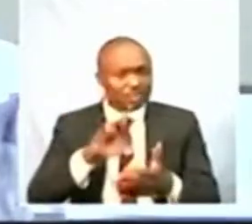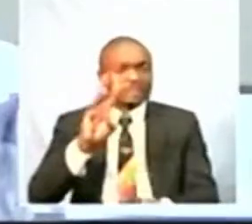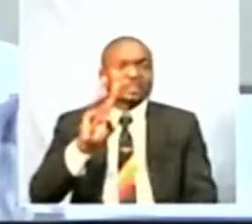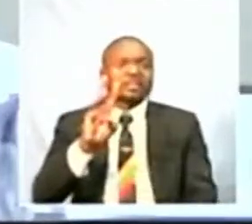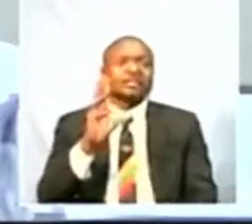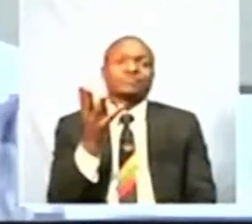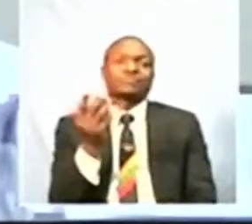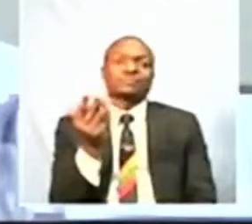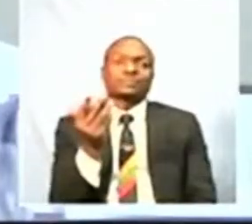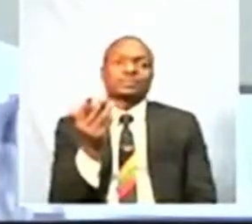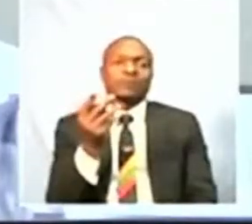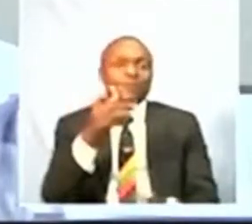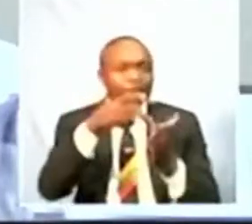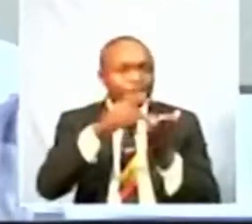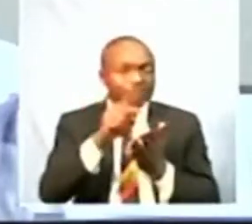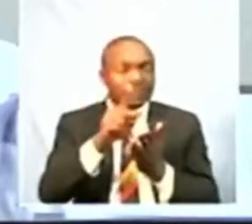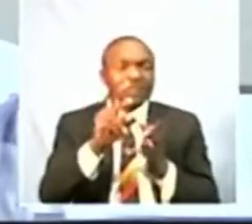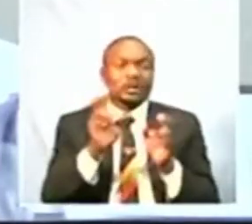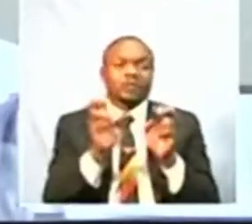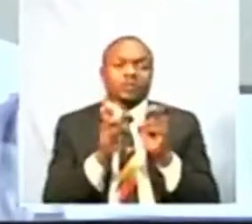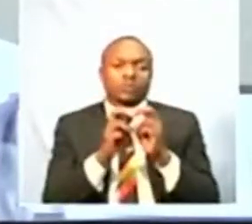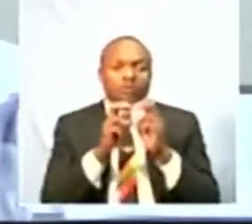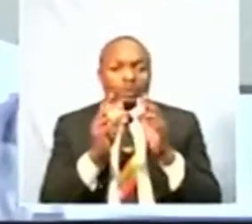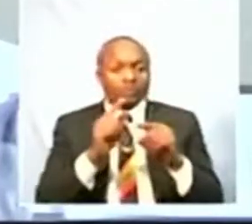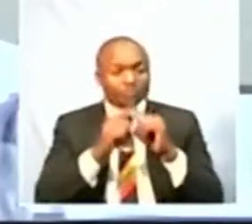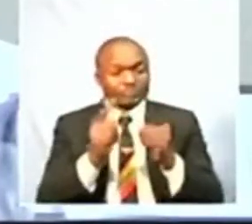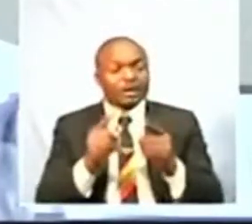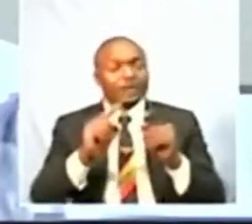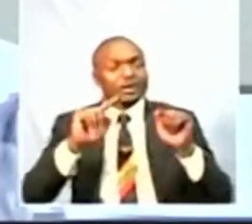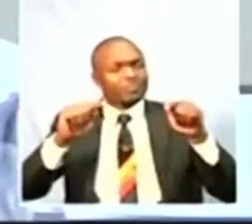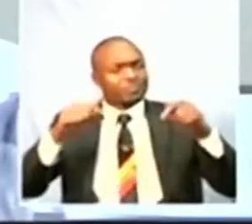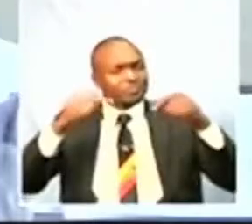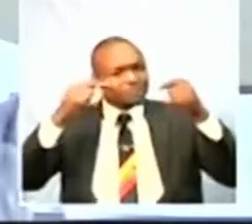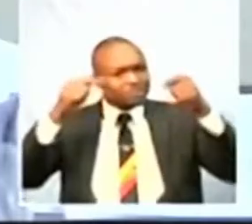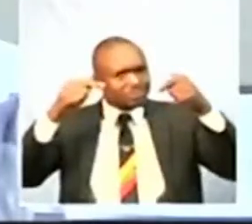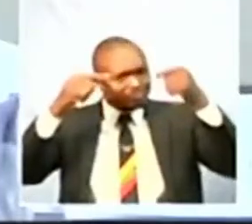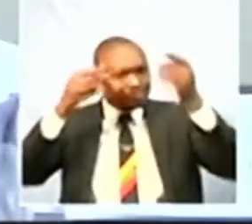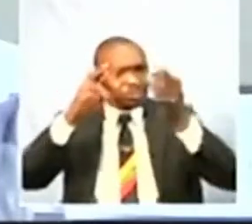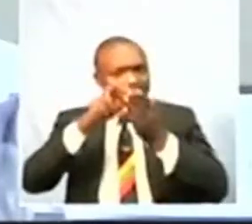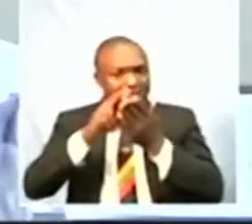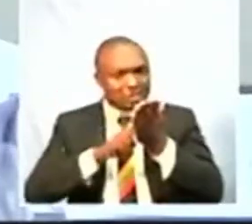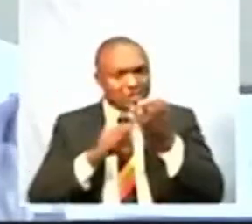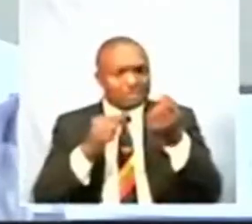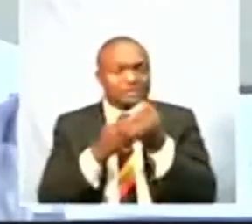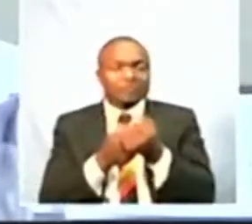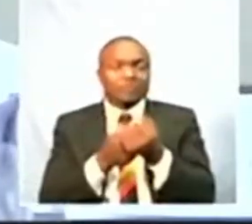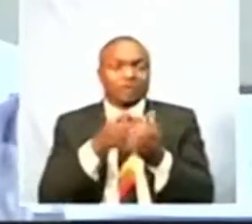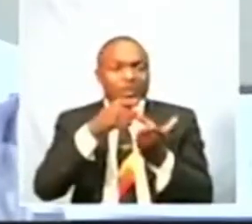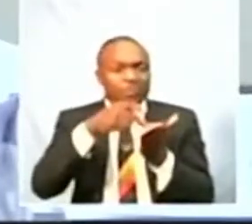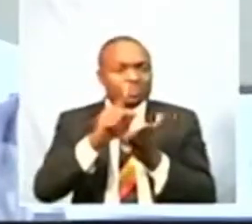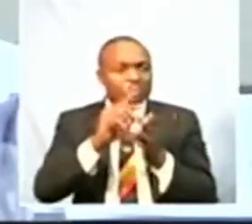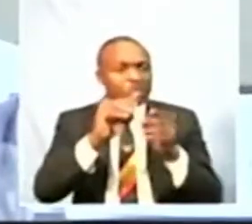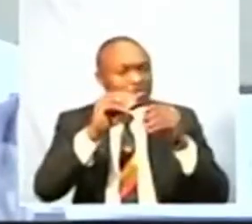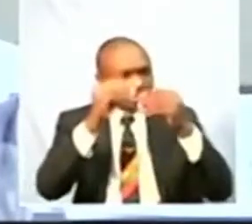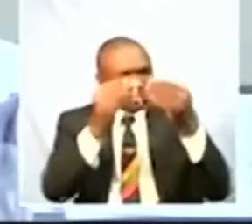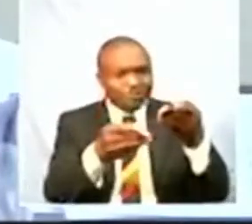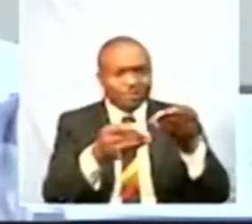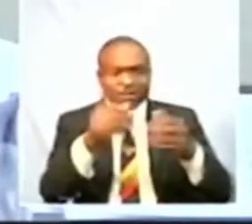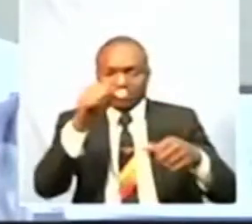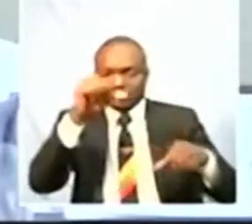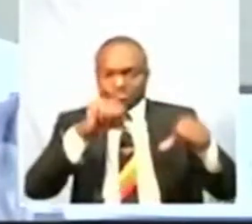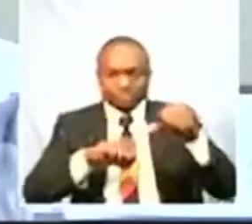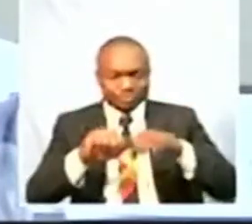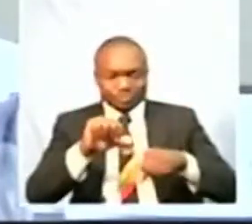904,615 were made to a contractor. However, the progress reports supporting payments were not availed for audit as